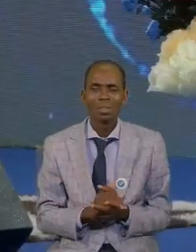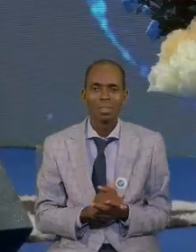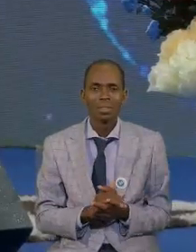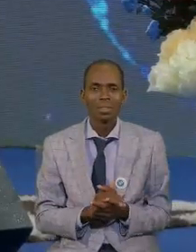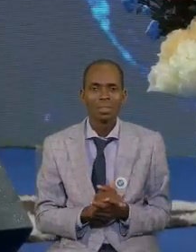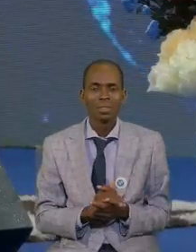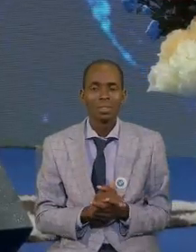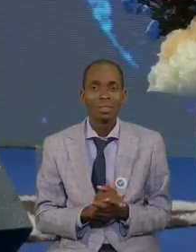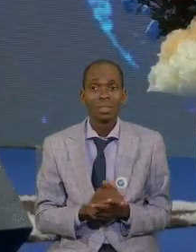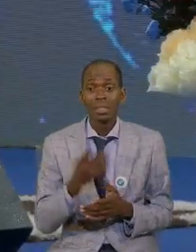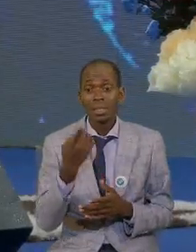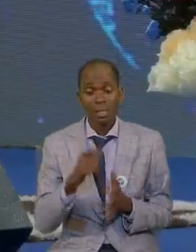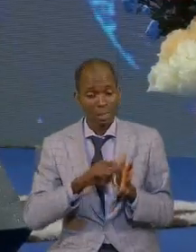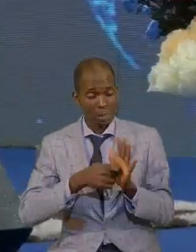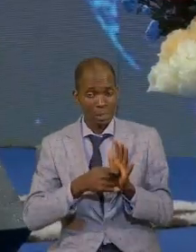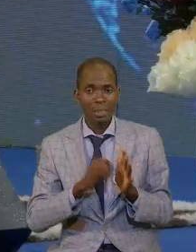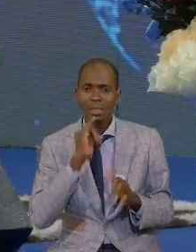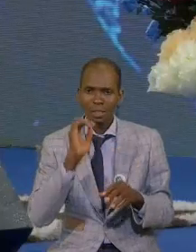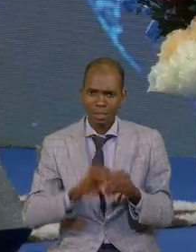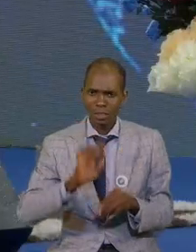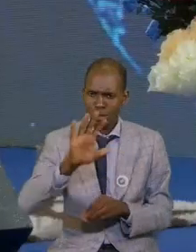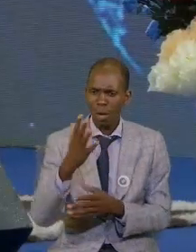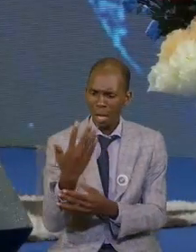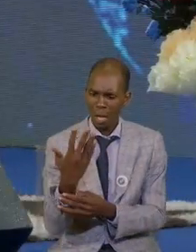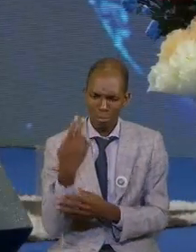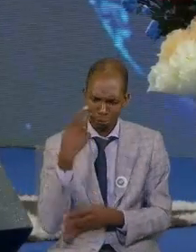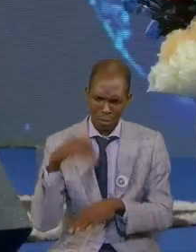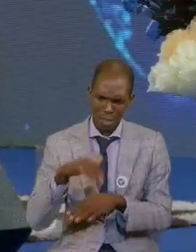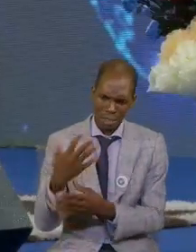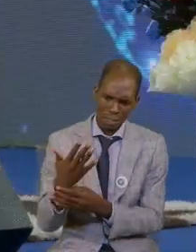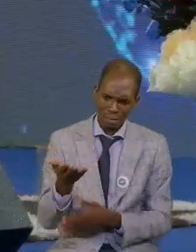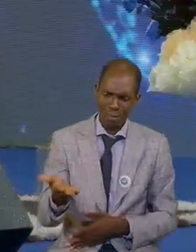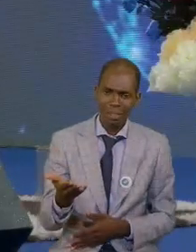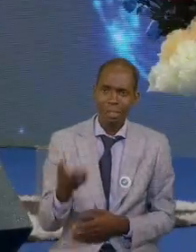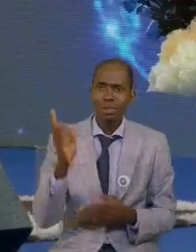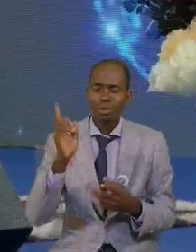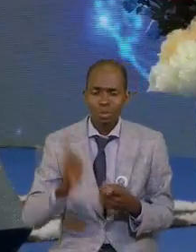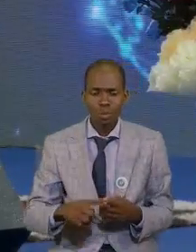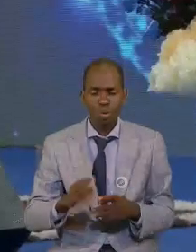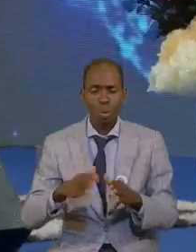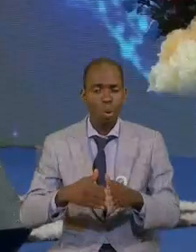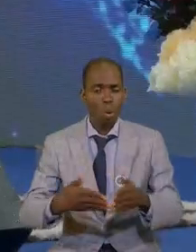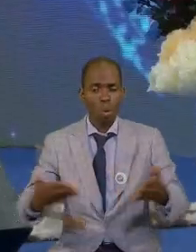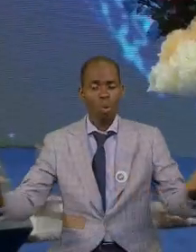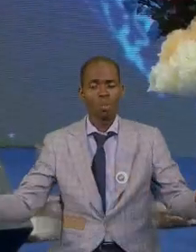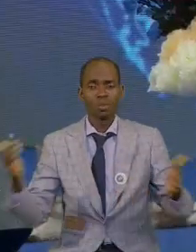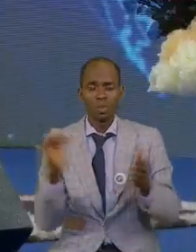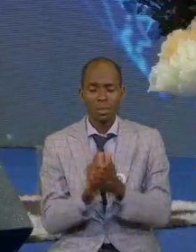The key is in your hand to open a path in that Red Sea.